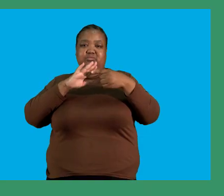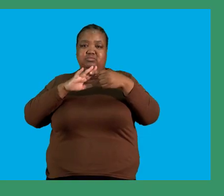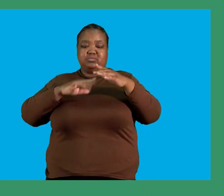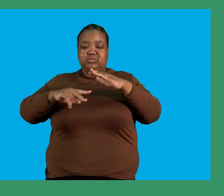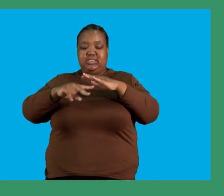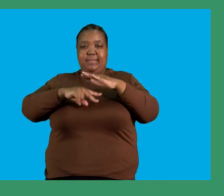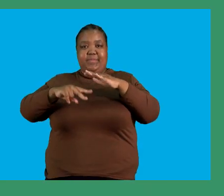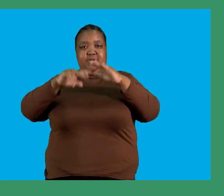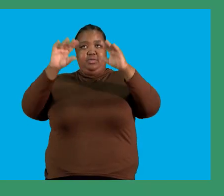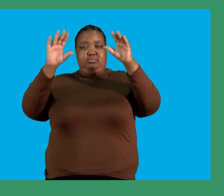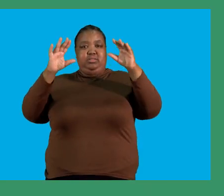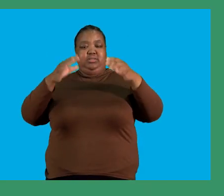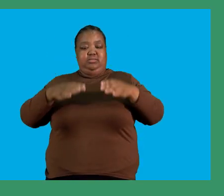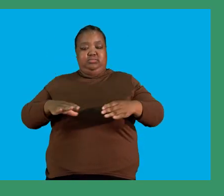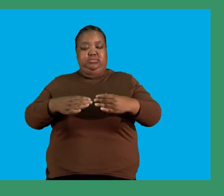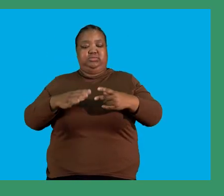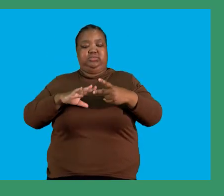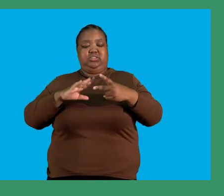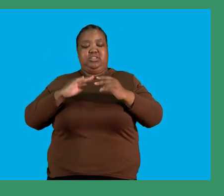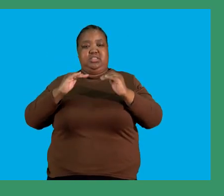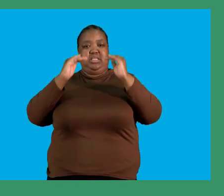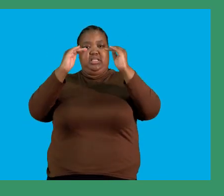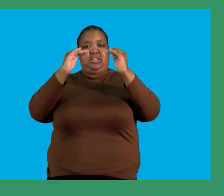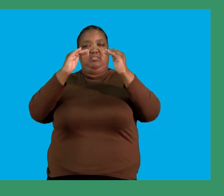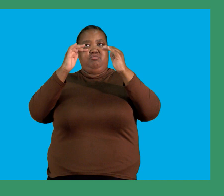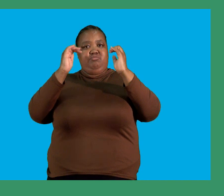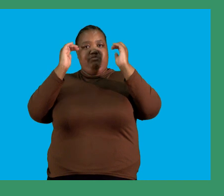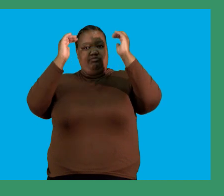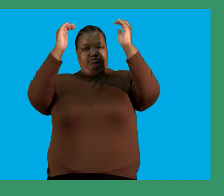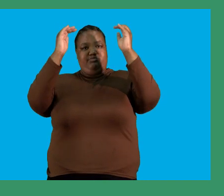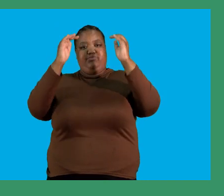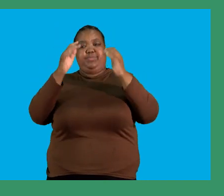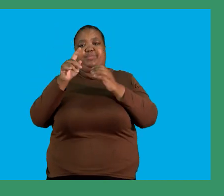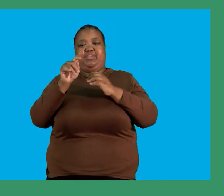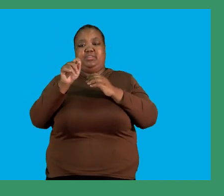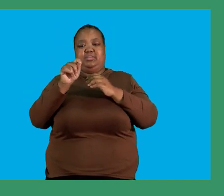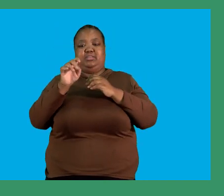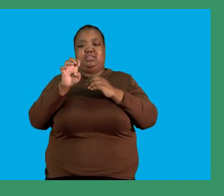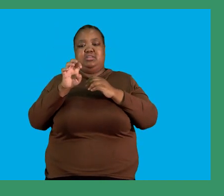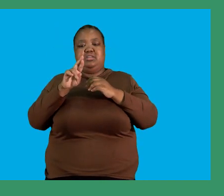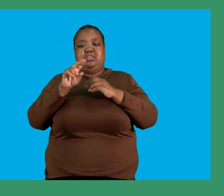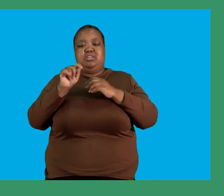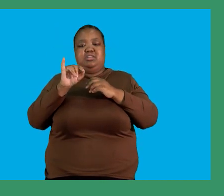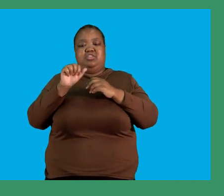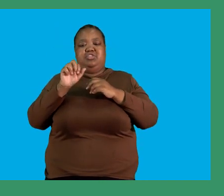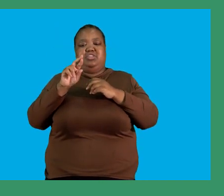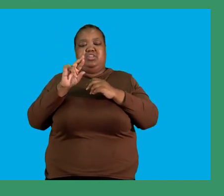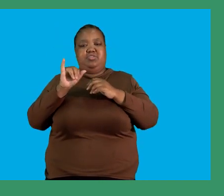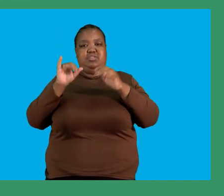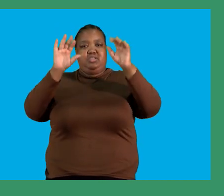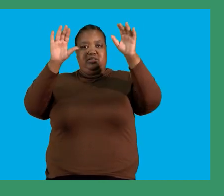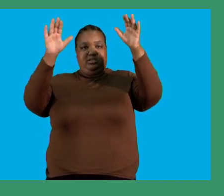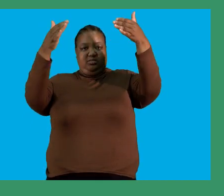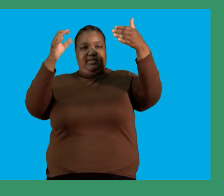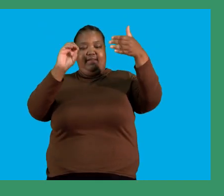have the primary sector, the secondary, and the tertiary sector. Now, we are going to look at all of